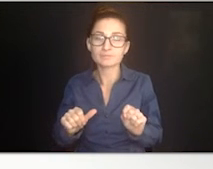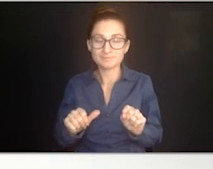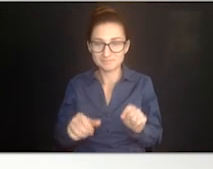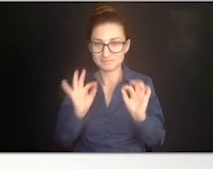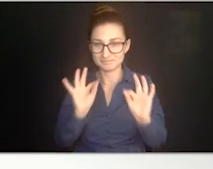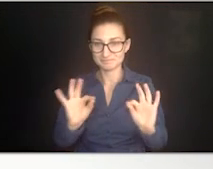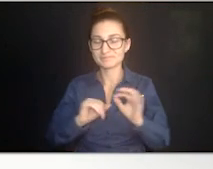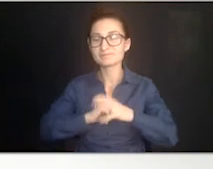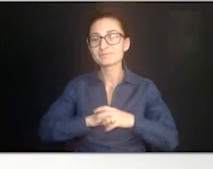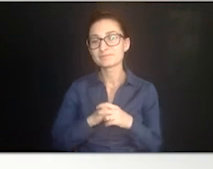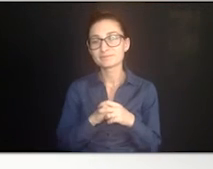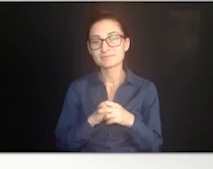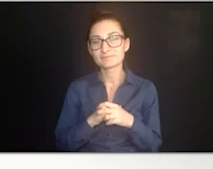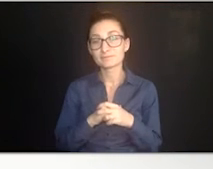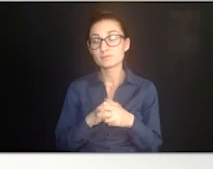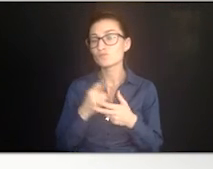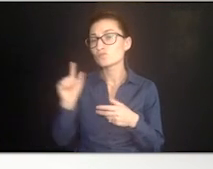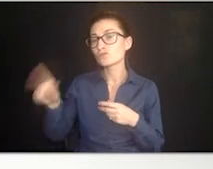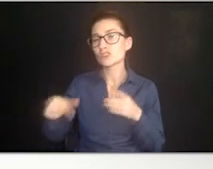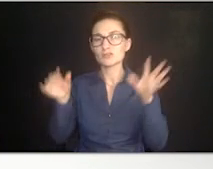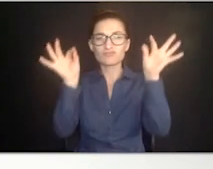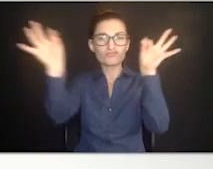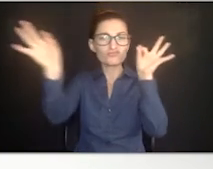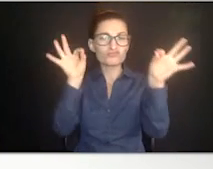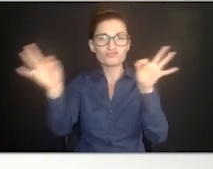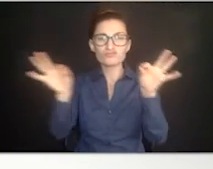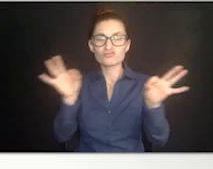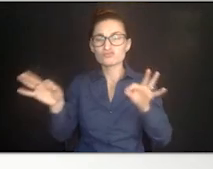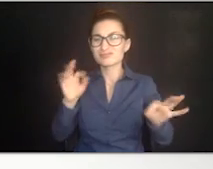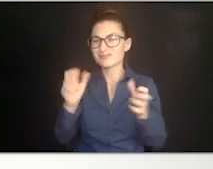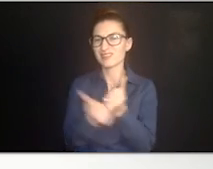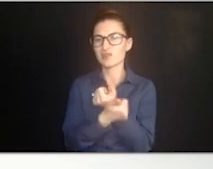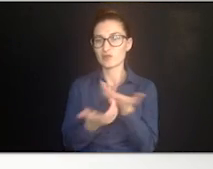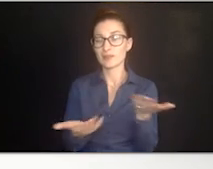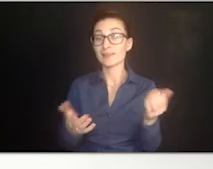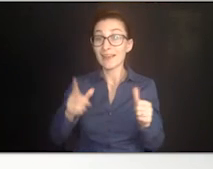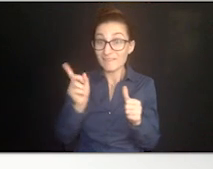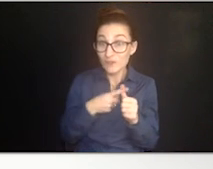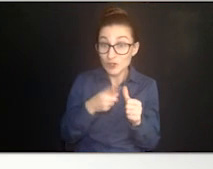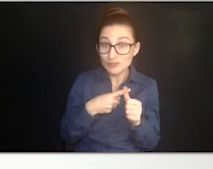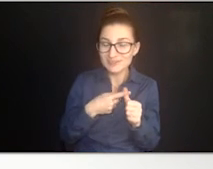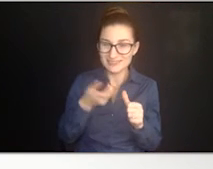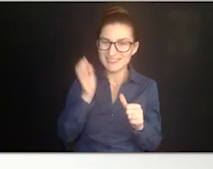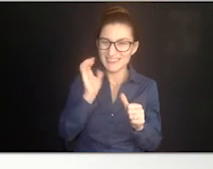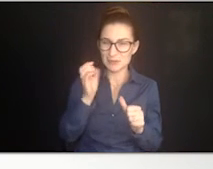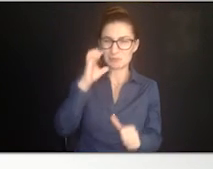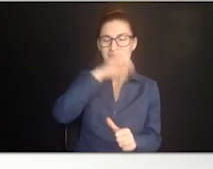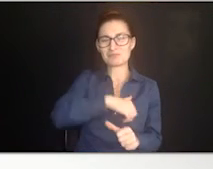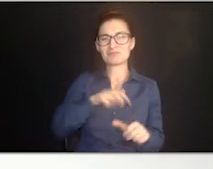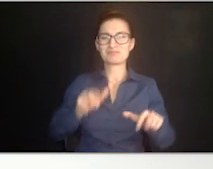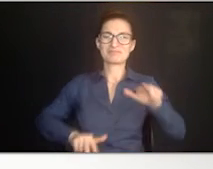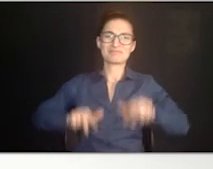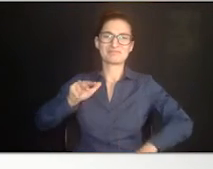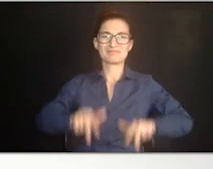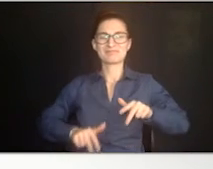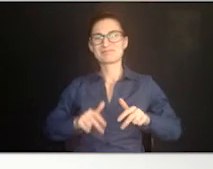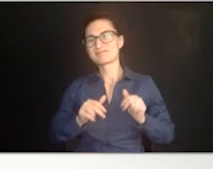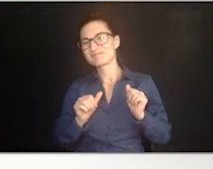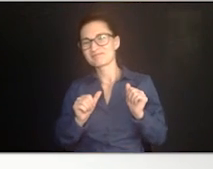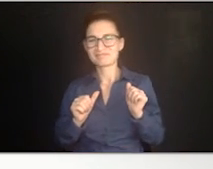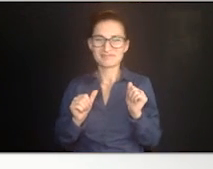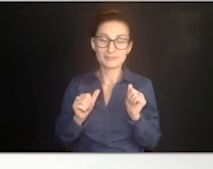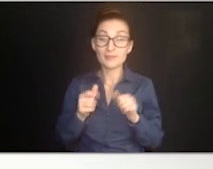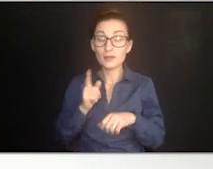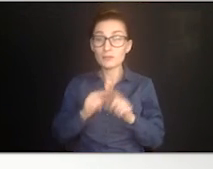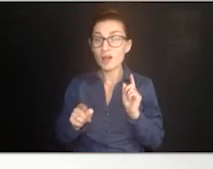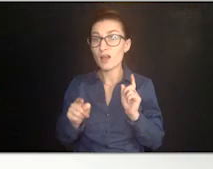Tell them what you're doing. It seems strange, very strange, especially at first, but narrate